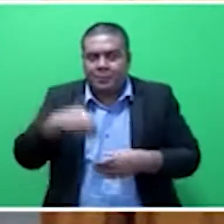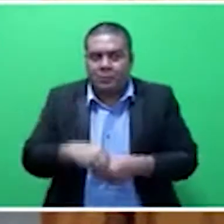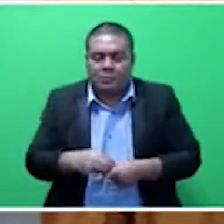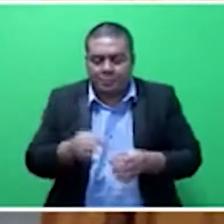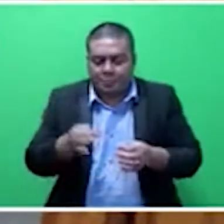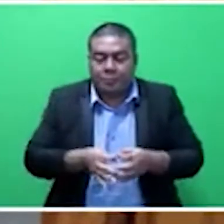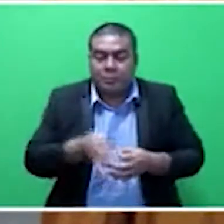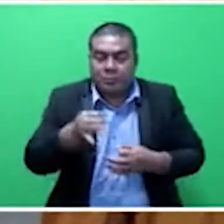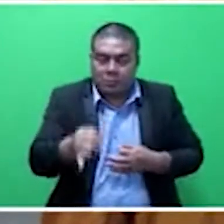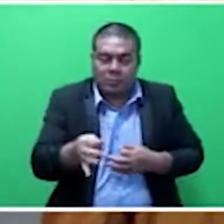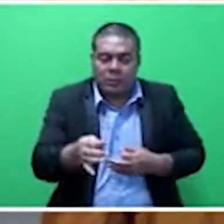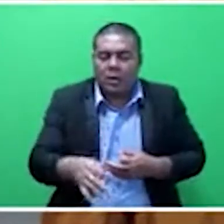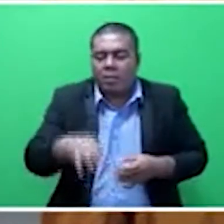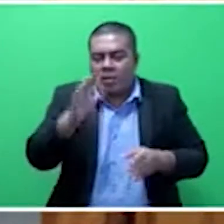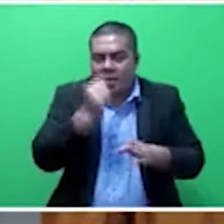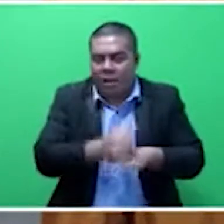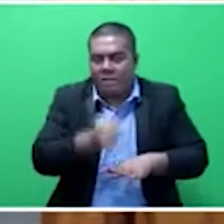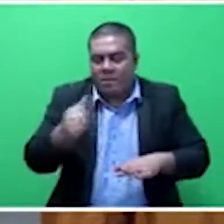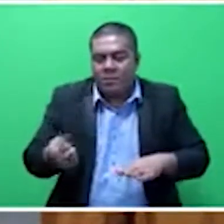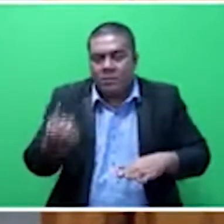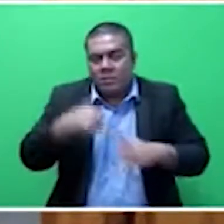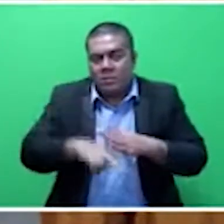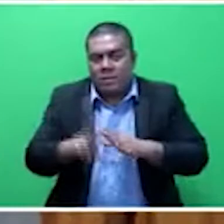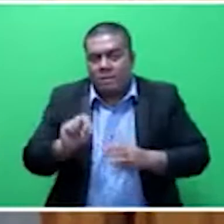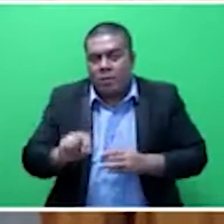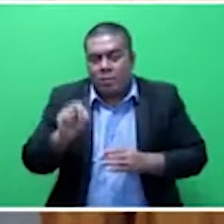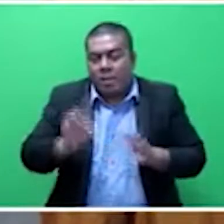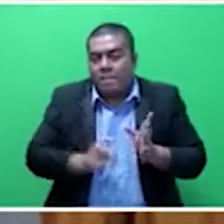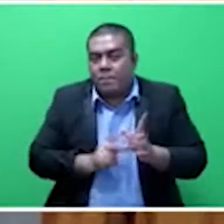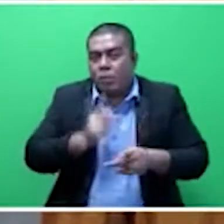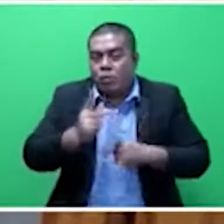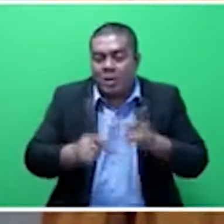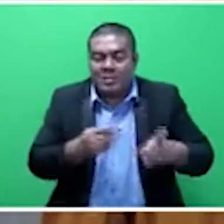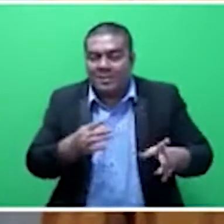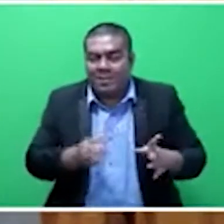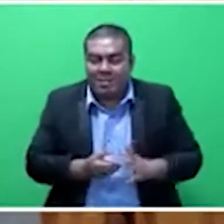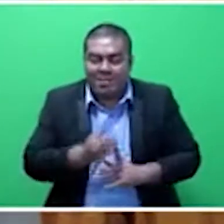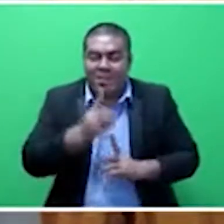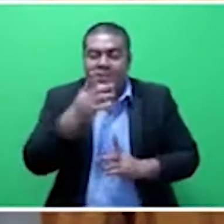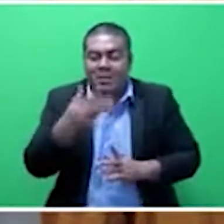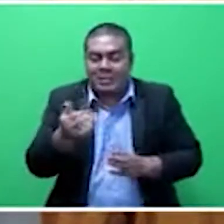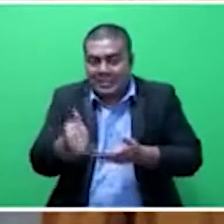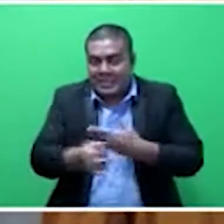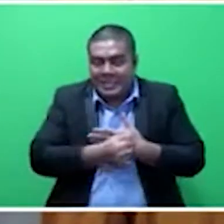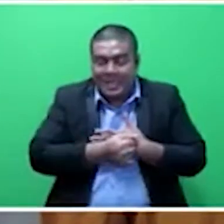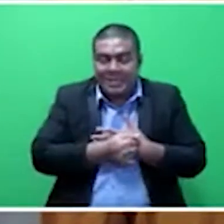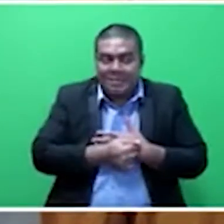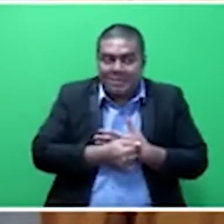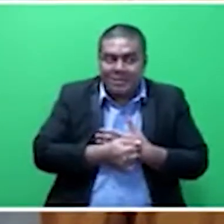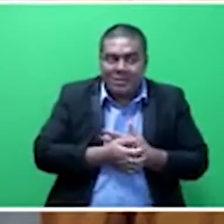post-pandemic. Furthermore, the government's vision for progressive development and ensuring a safe and secure Fiji,